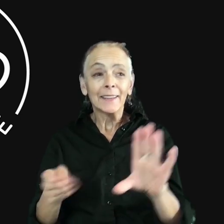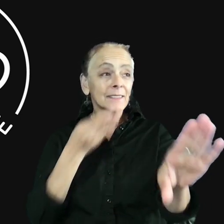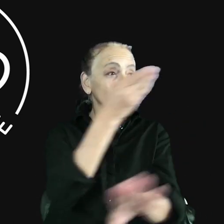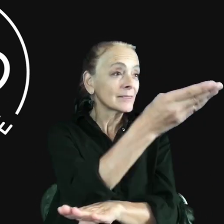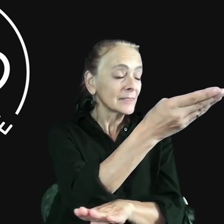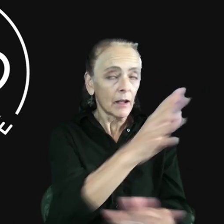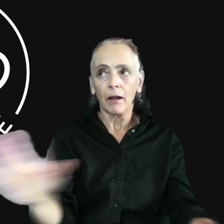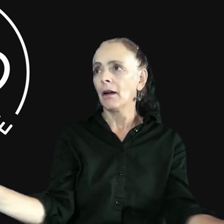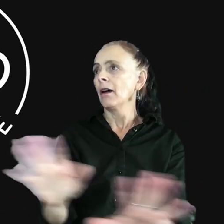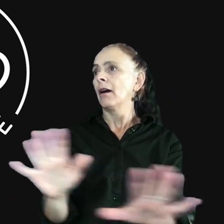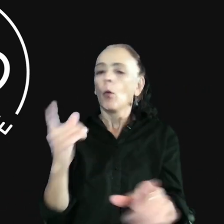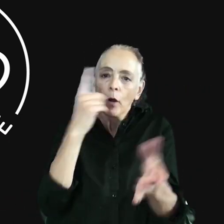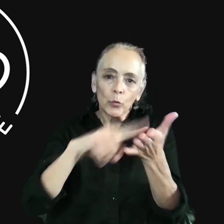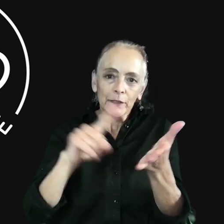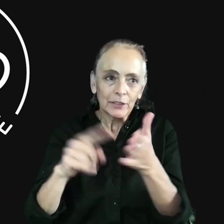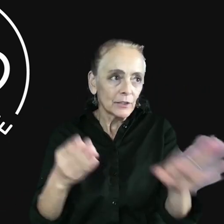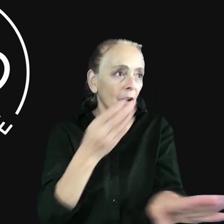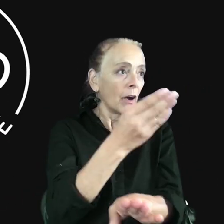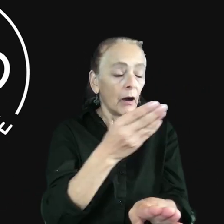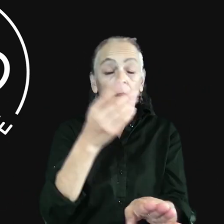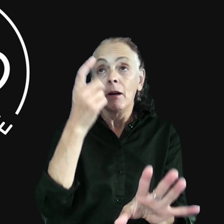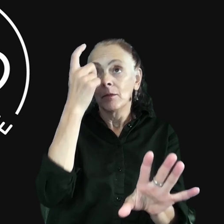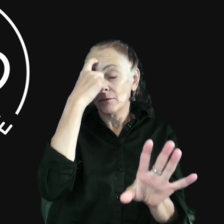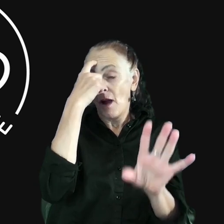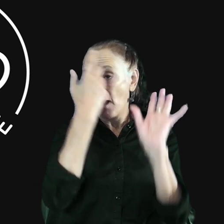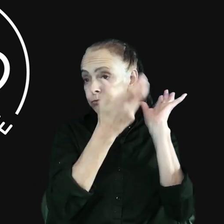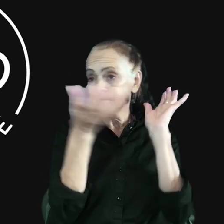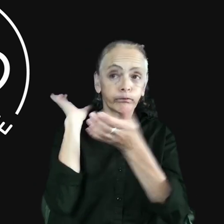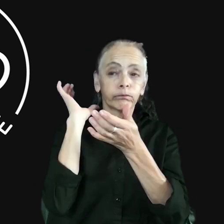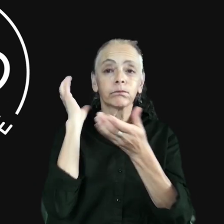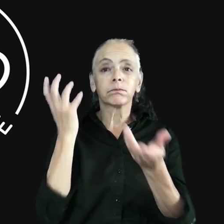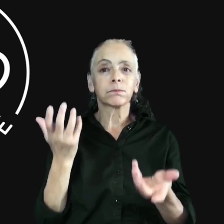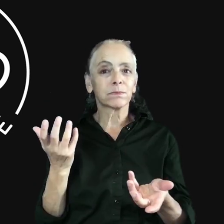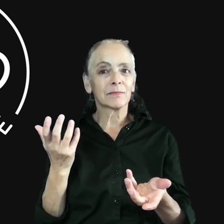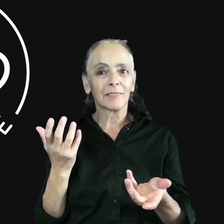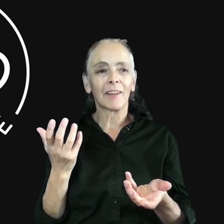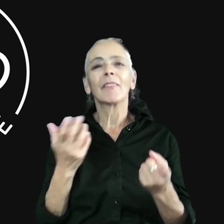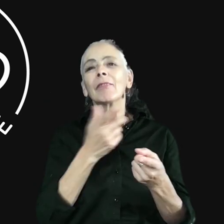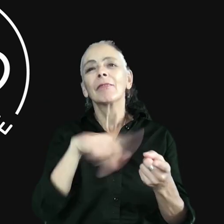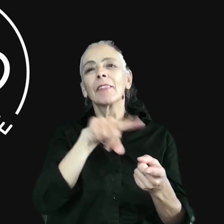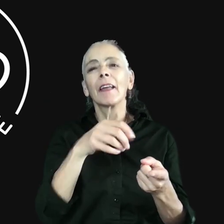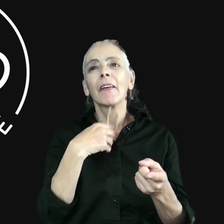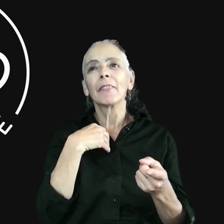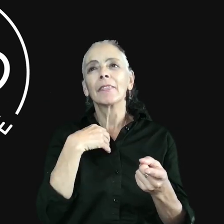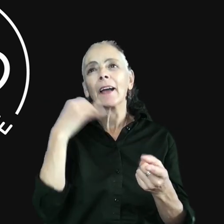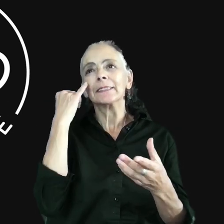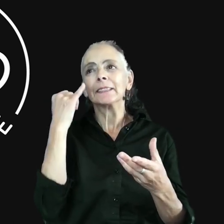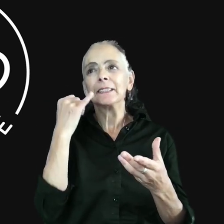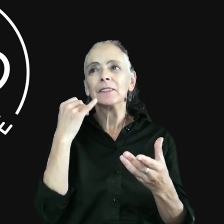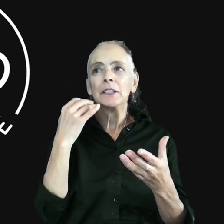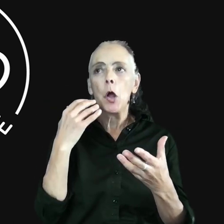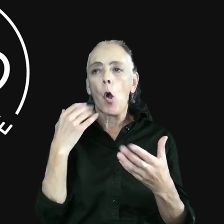their our one research to completely fit their mindset because they had this kind of idea of maybe the